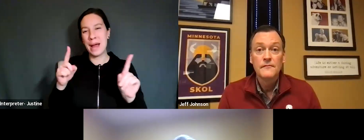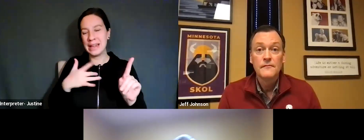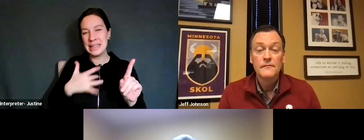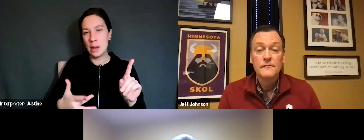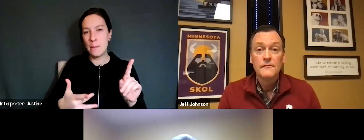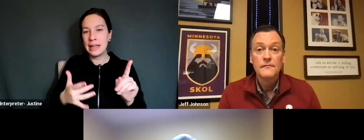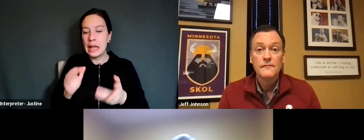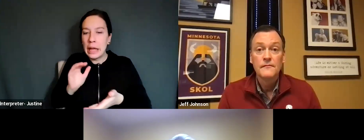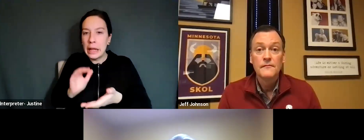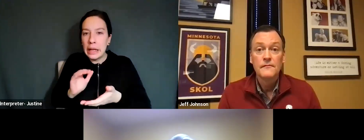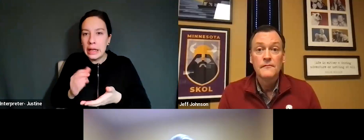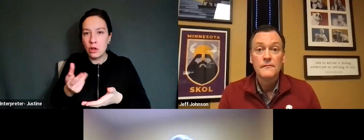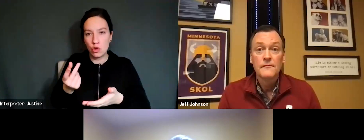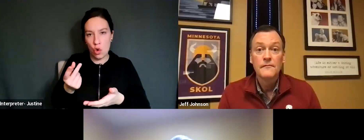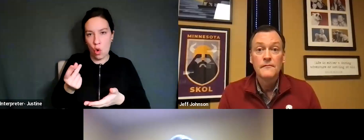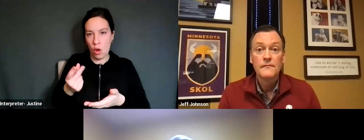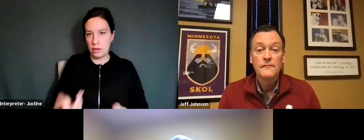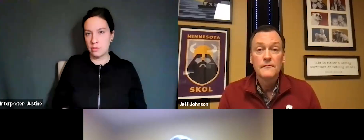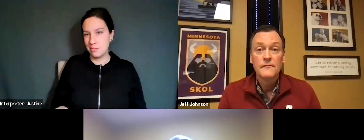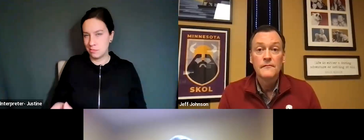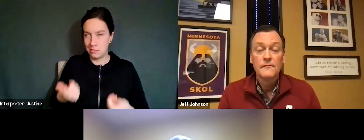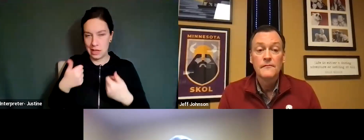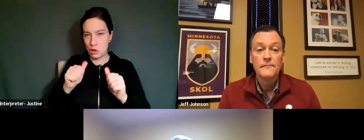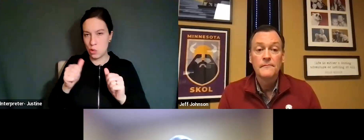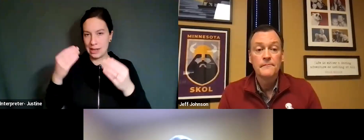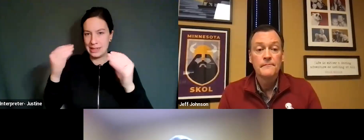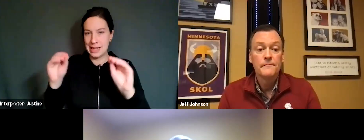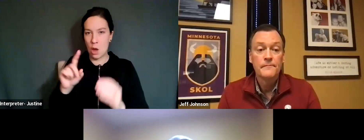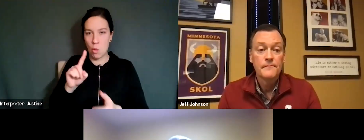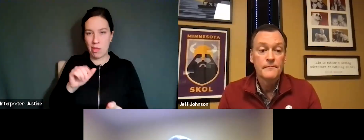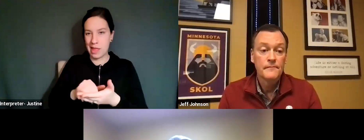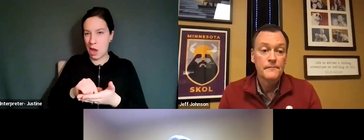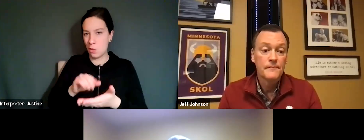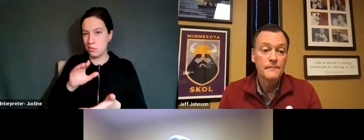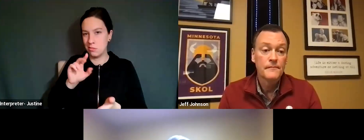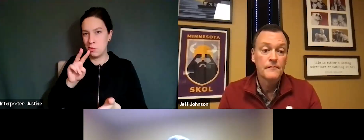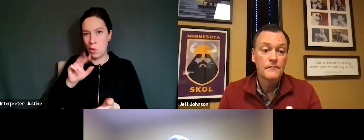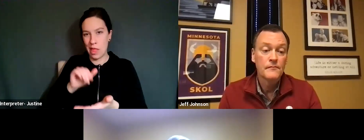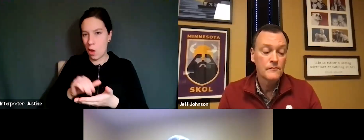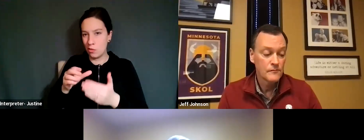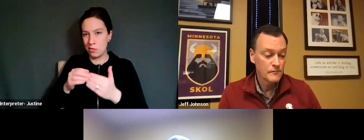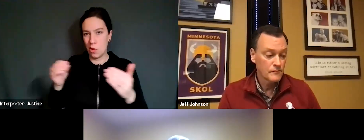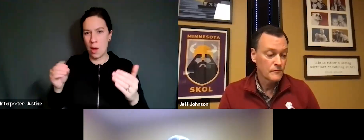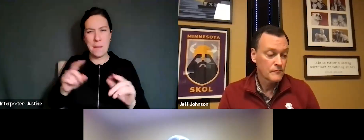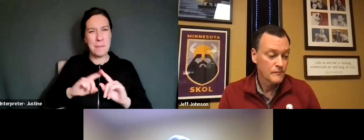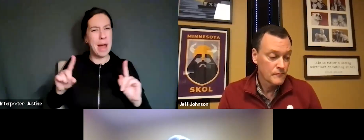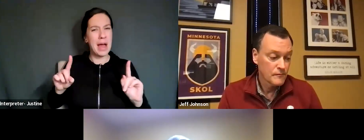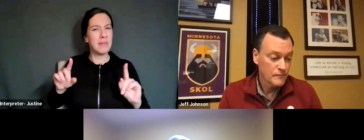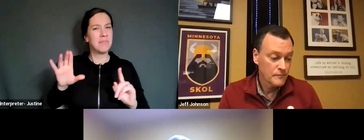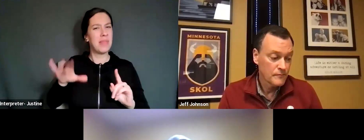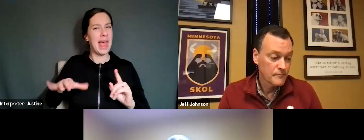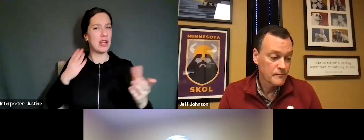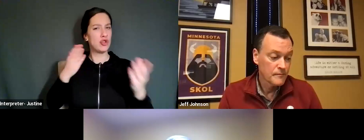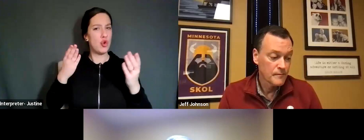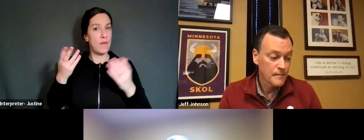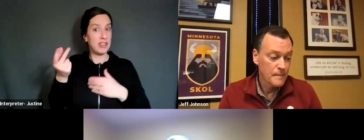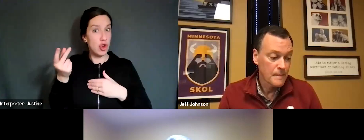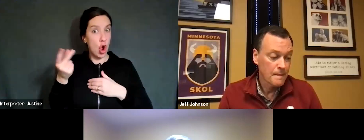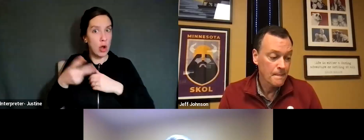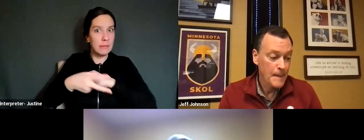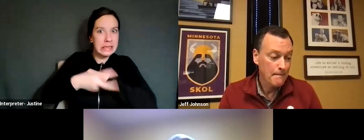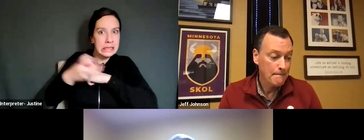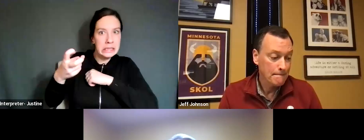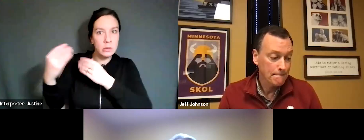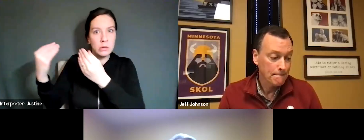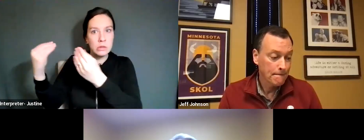dogs that they turn around and sell for a few $1,000s. So, but at this point, it's not a concern that I've heard in the